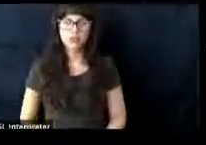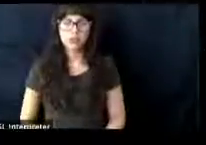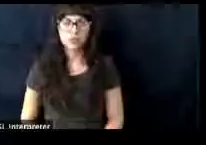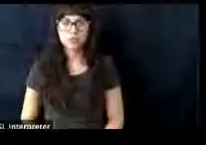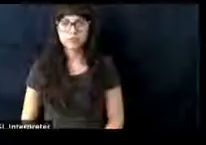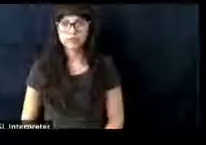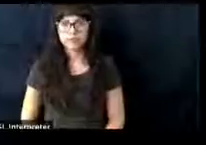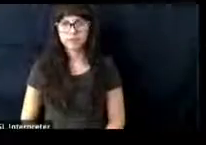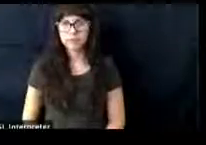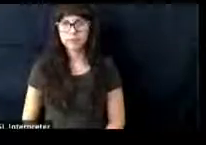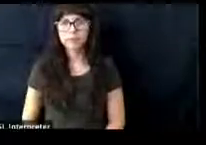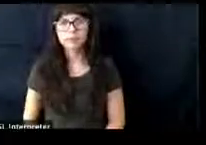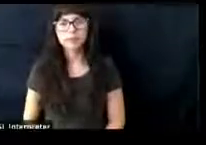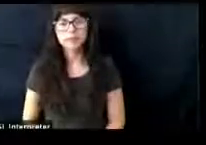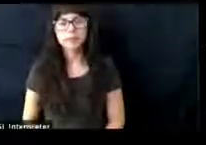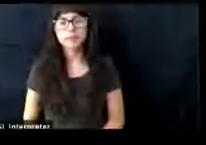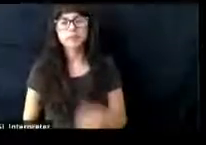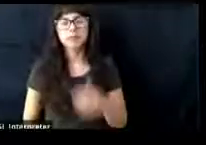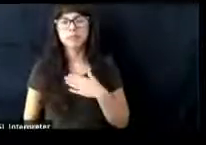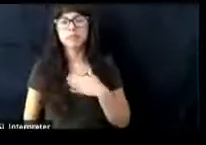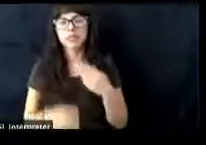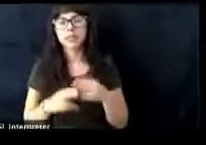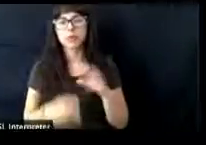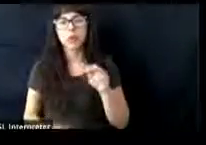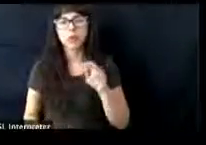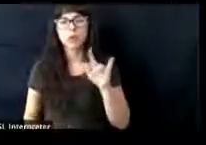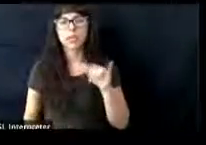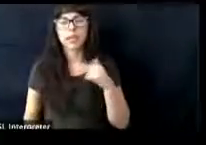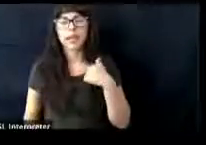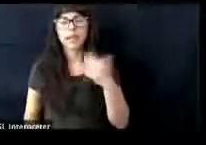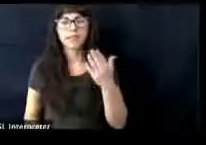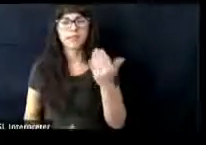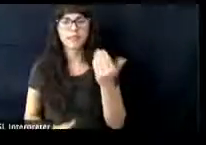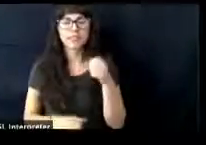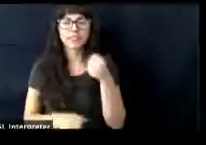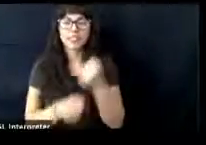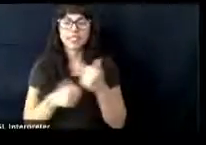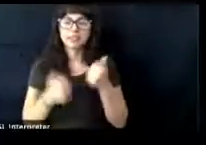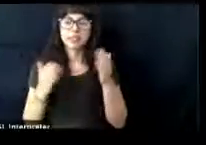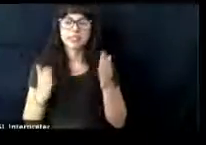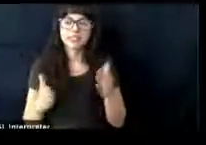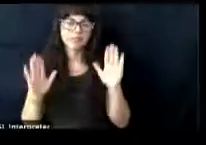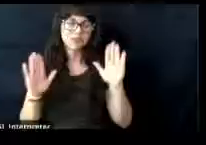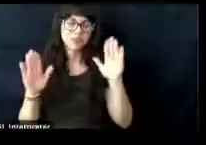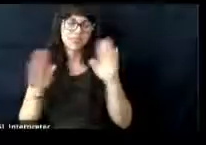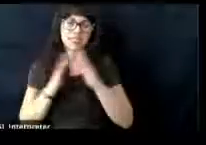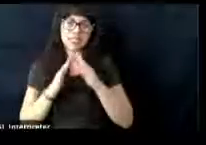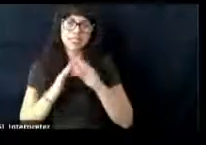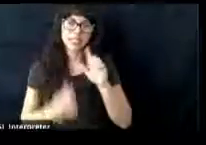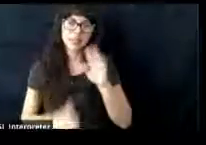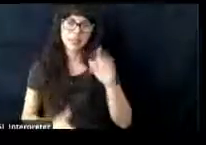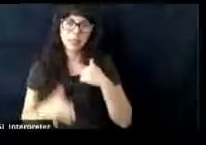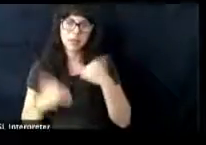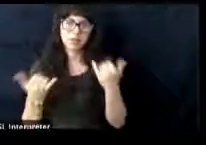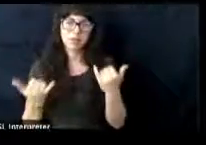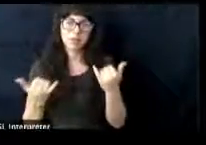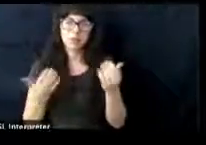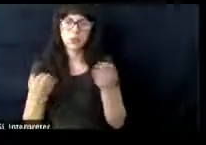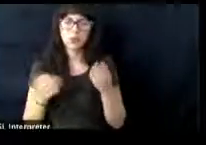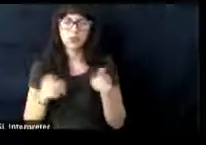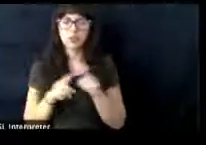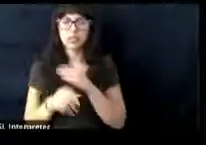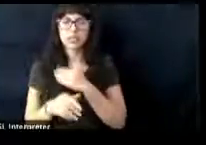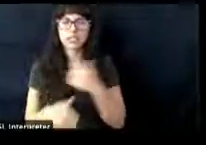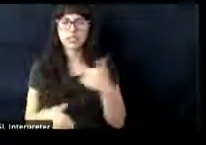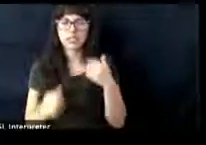And as I mentioned, my name is Corey. I'm a 15-year resident of the great city of Long Beach, and I currently serve as a member of the